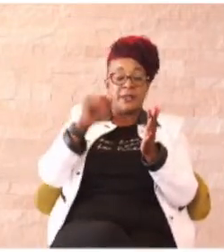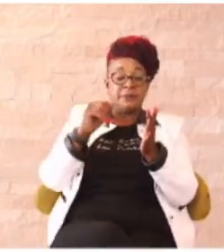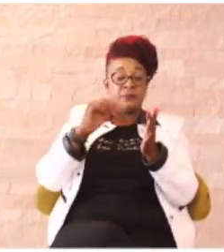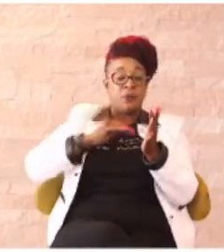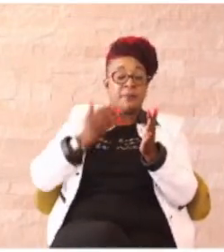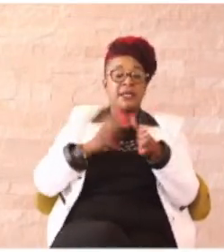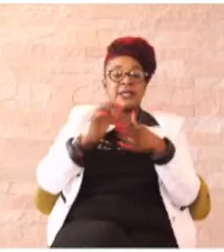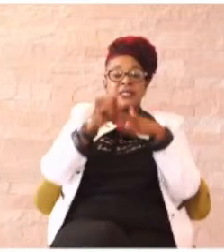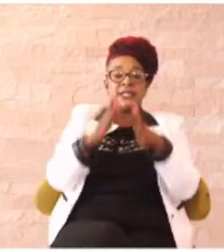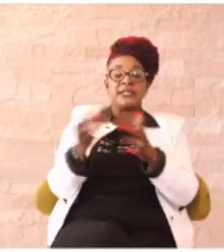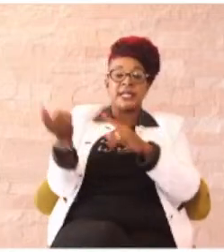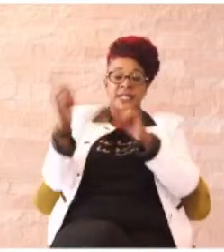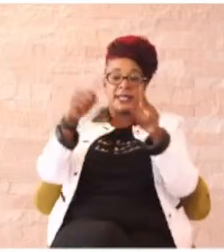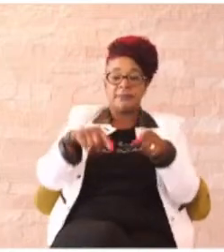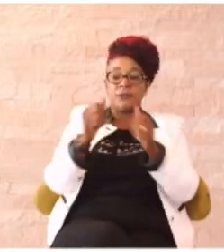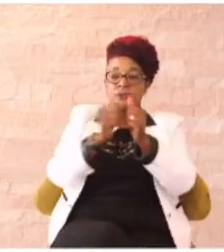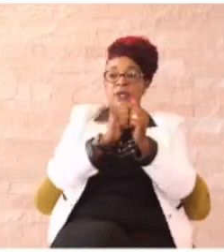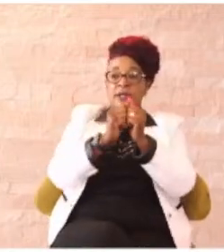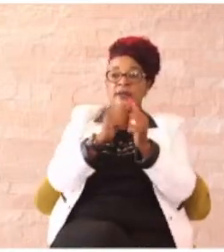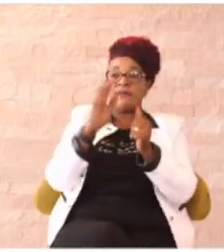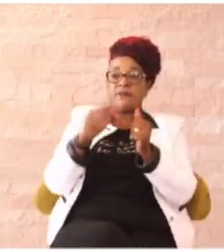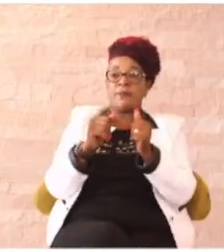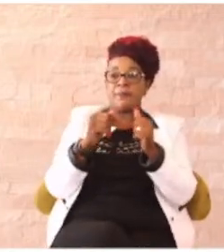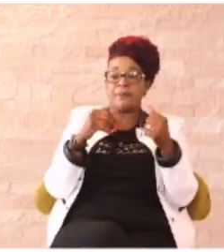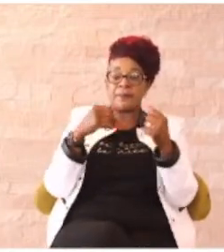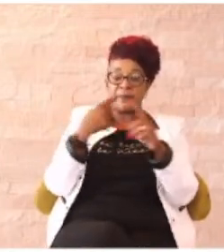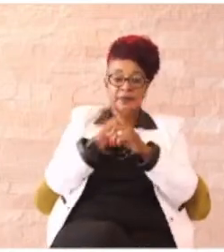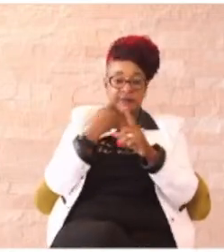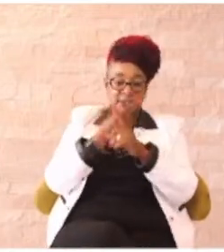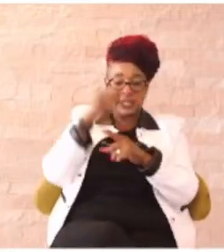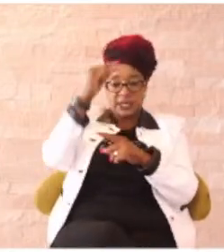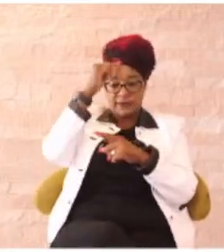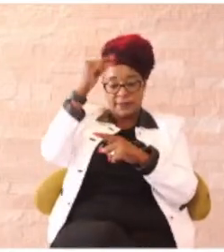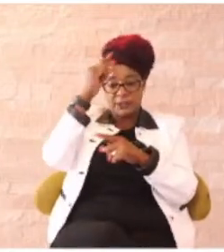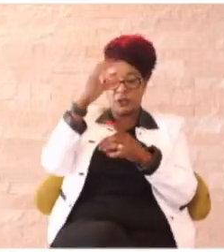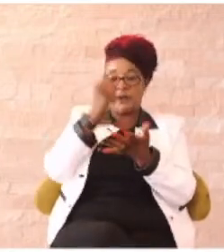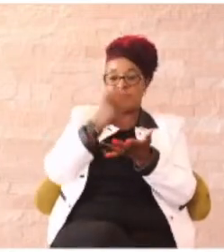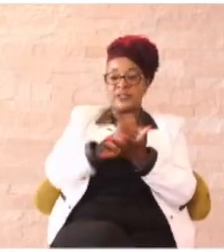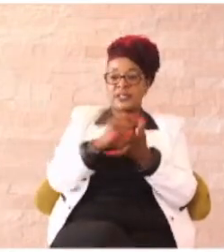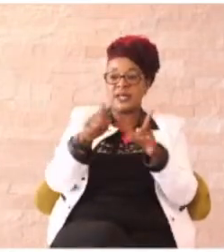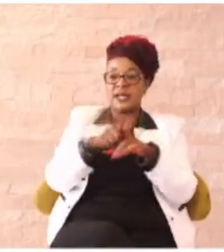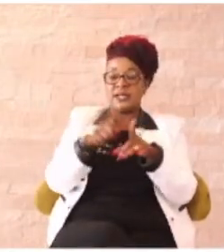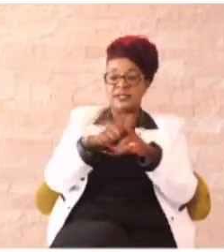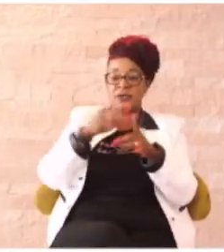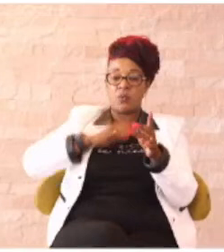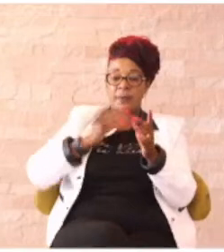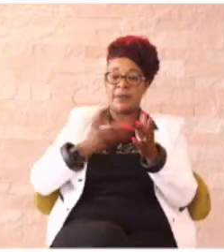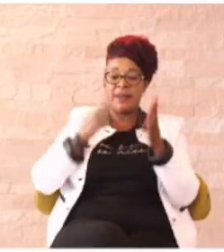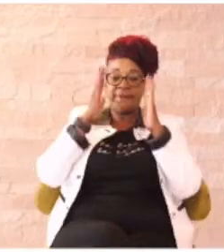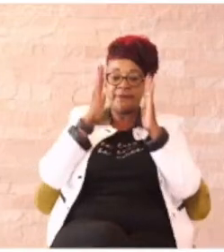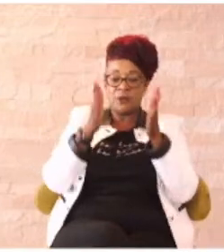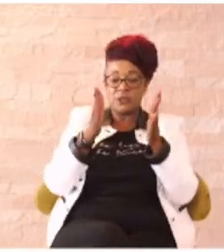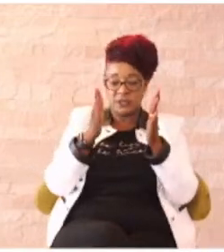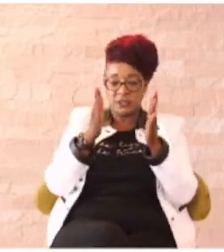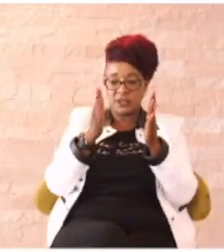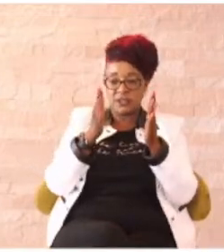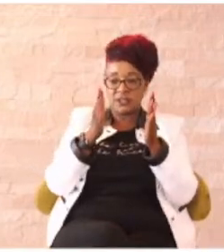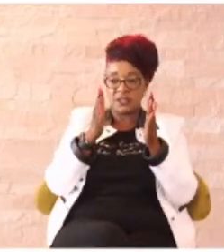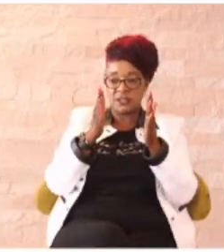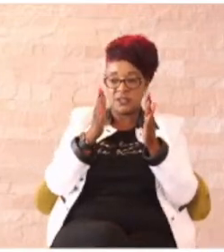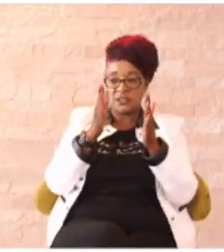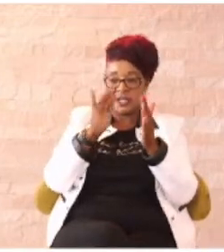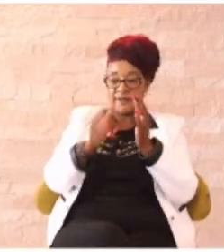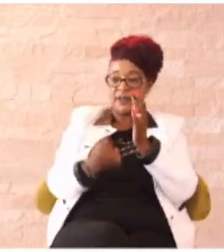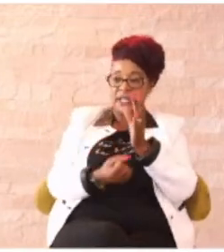leaders came together from 7 concerned government offices as women caucus. Their women caucus have